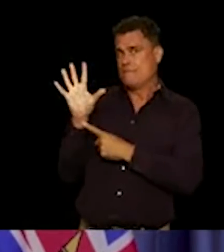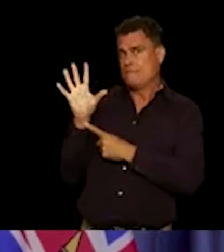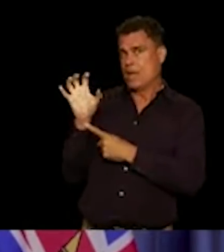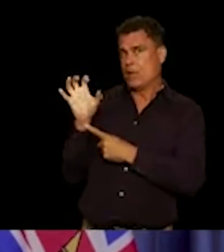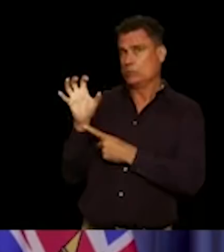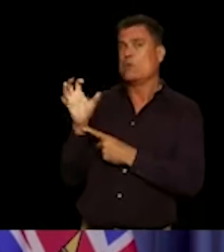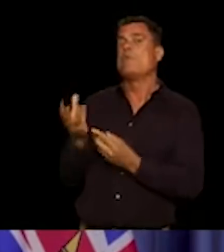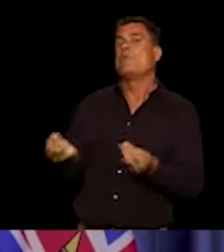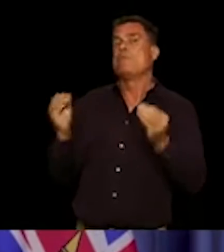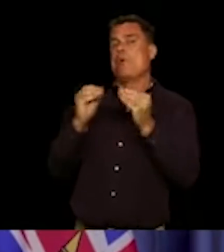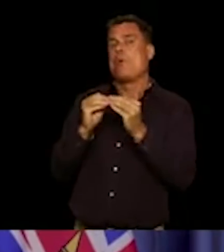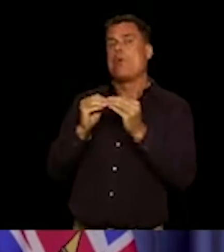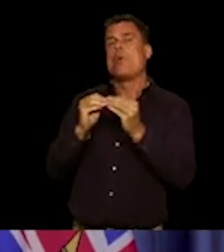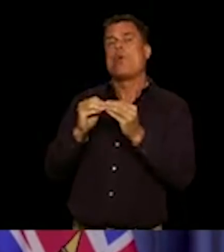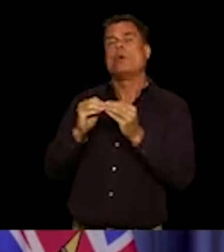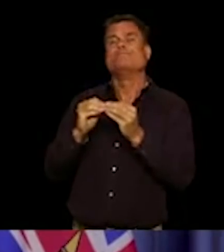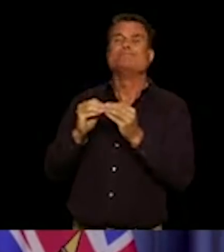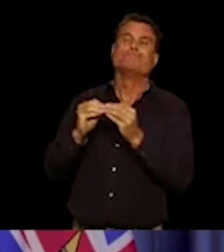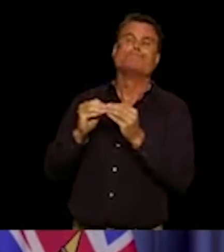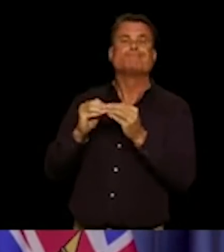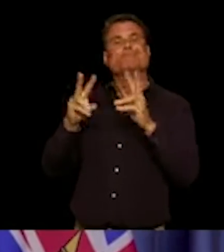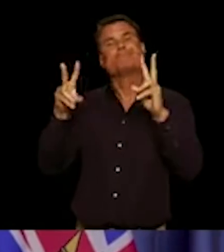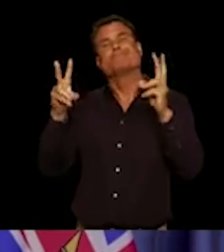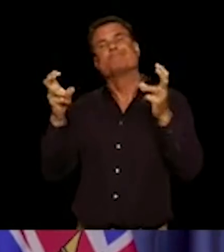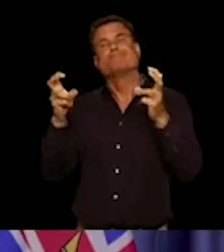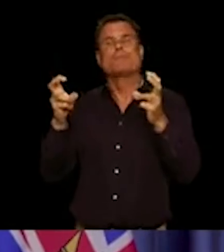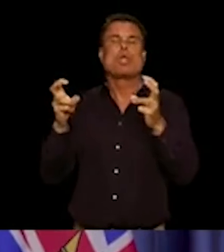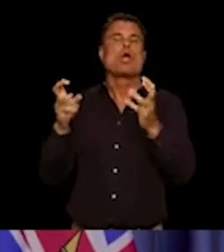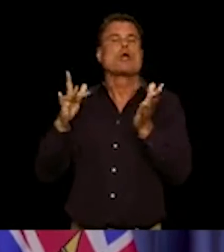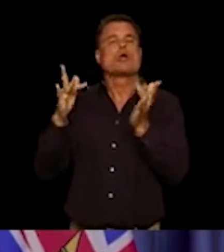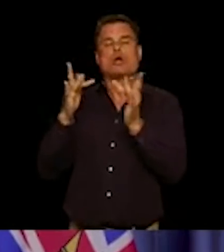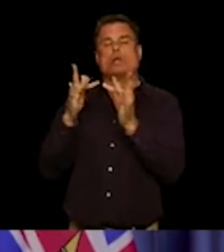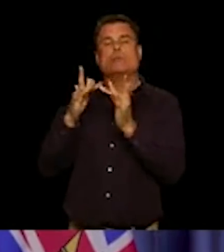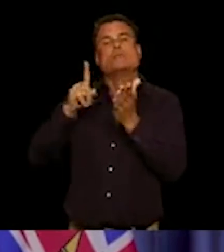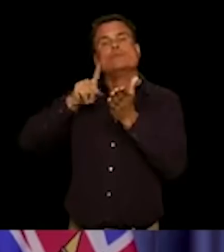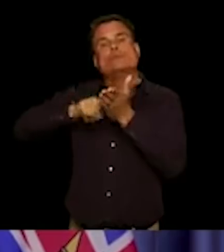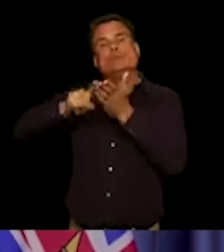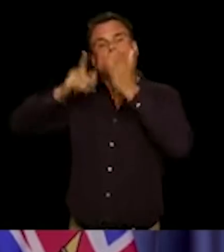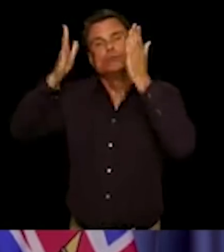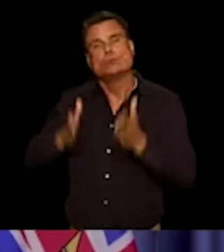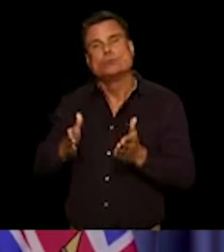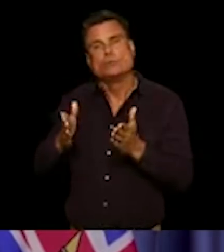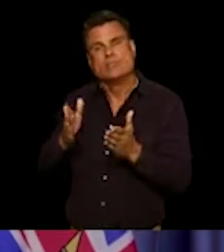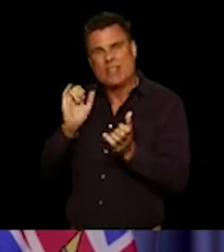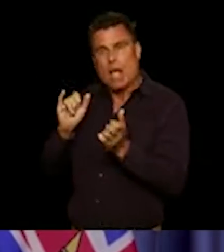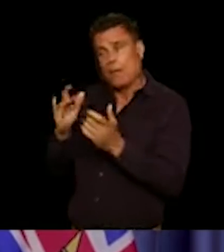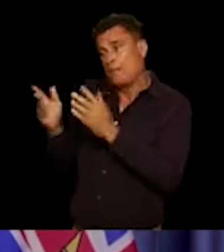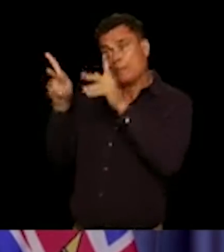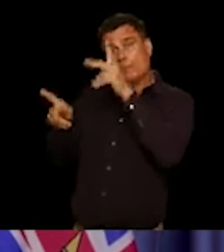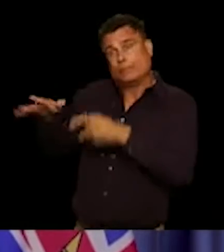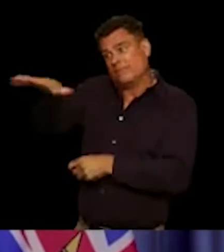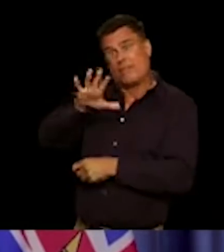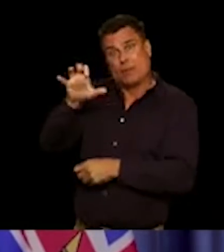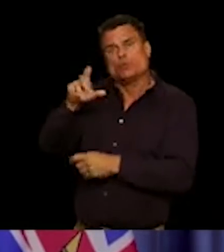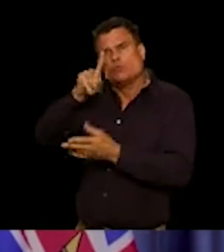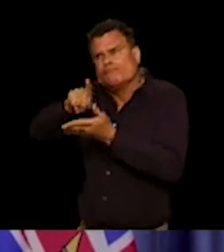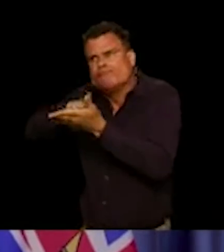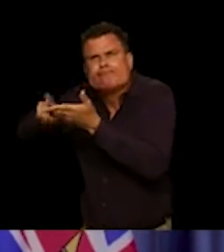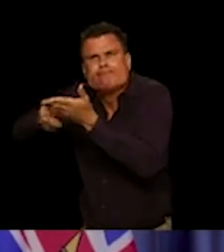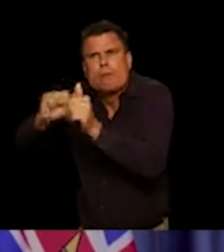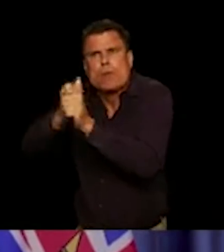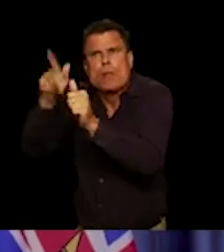the province will be hiring 500 more healthcare professionals to increase contact tracing across British